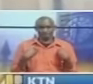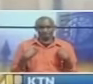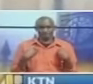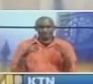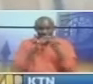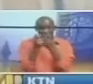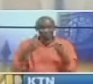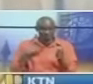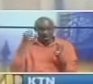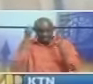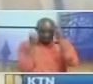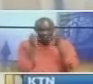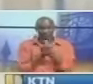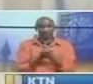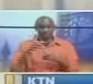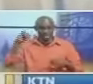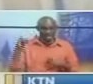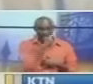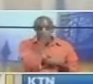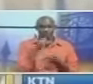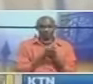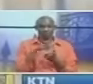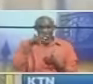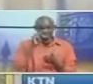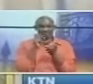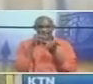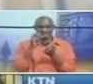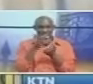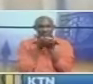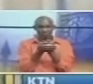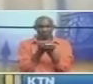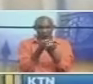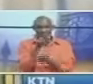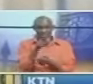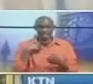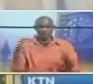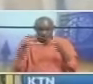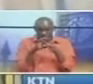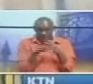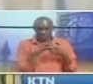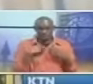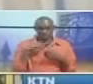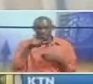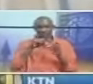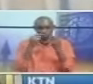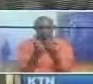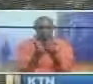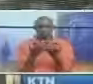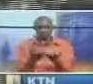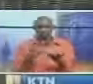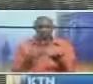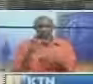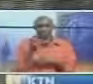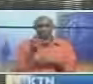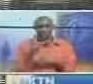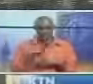teams from the Army, from the Air Force, and from the Navy. So once we combine all these groups, it's a tri-service guard of honor.